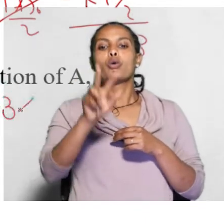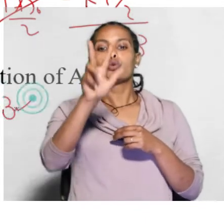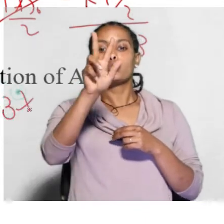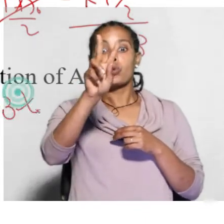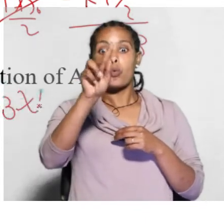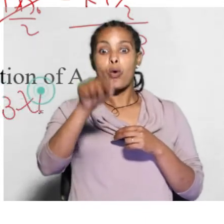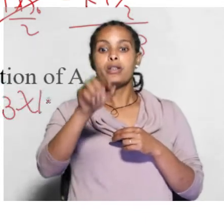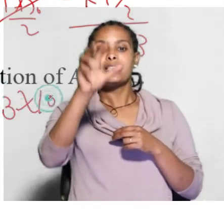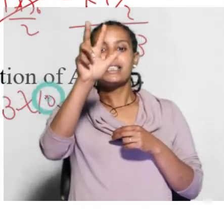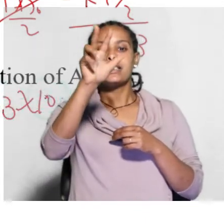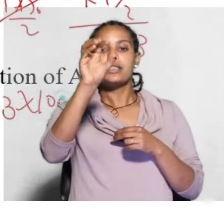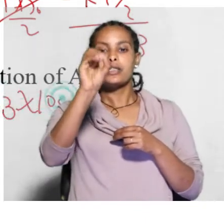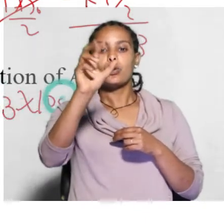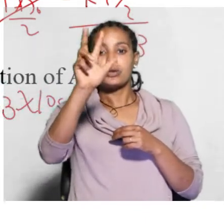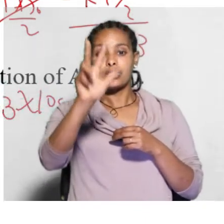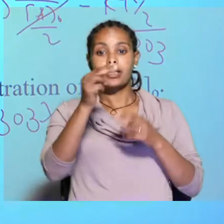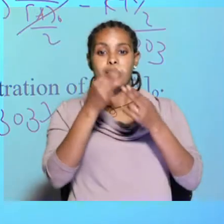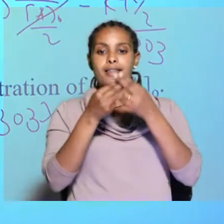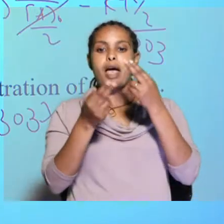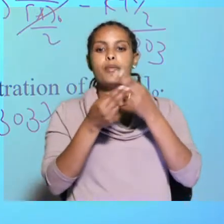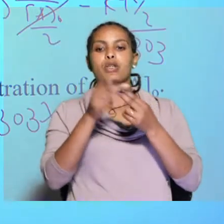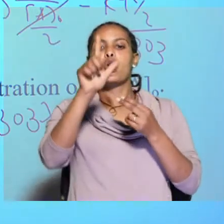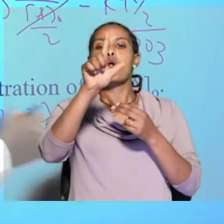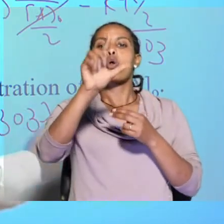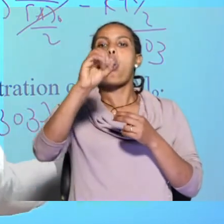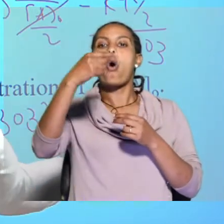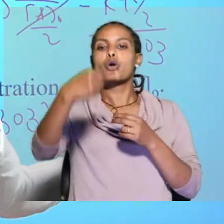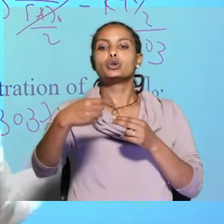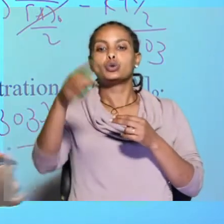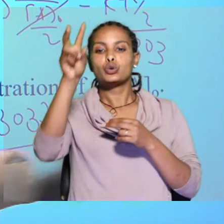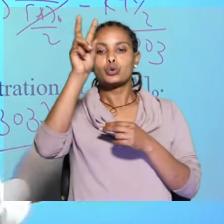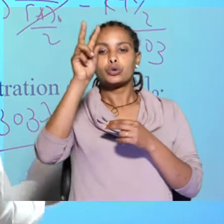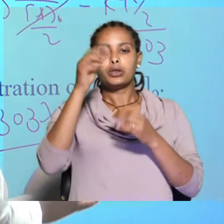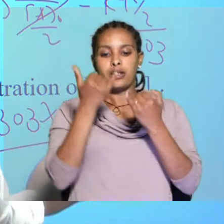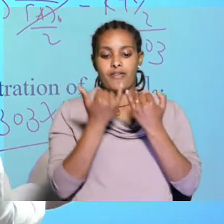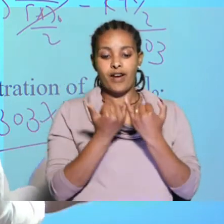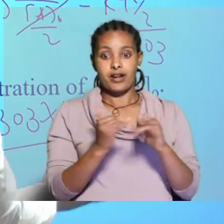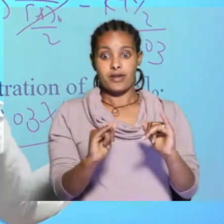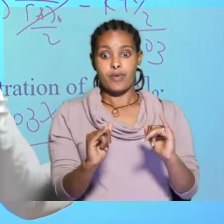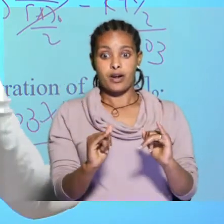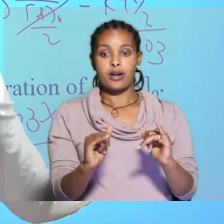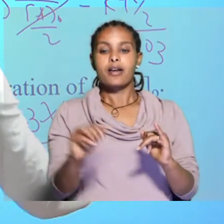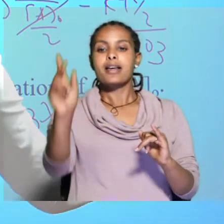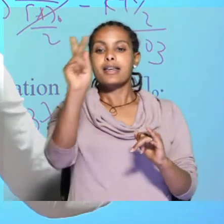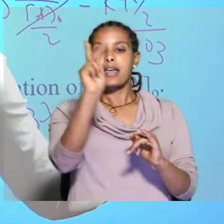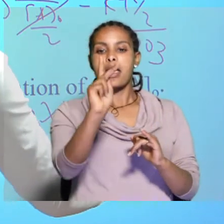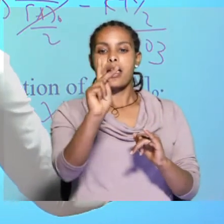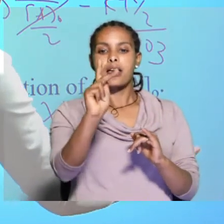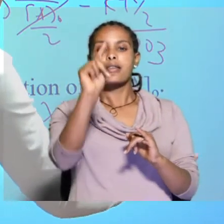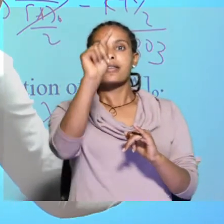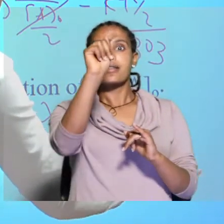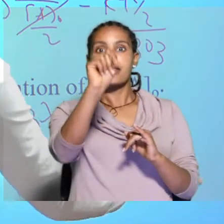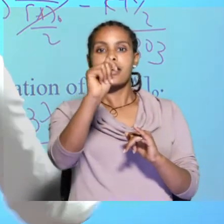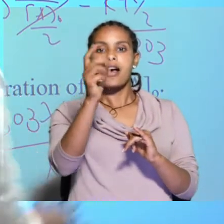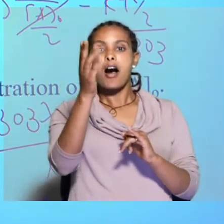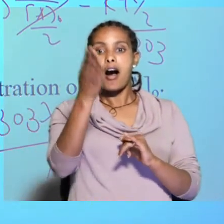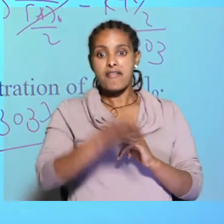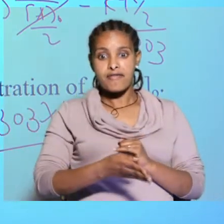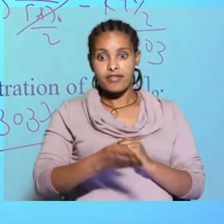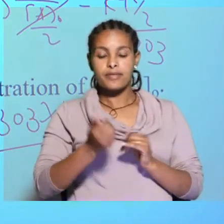2.303 times log 2 divided by K equal T